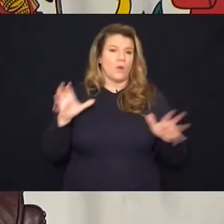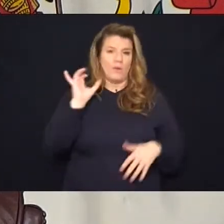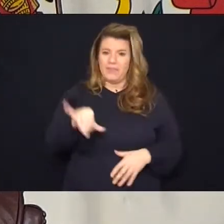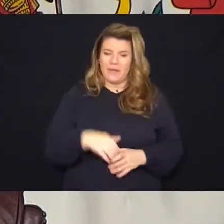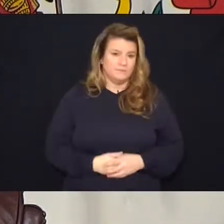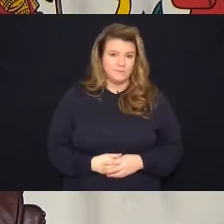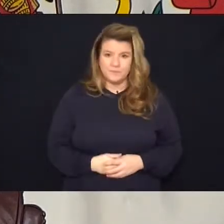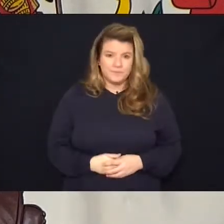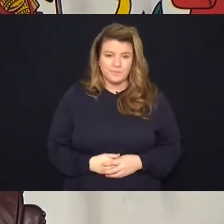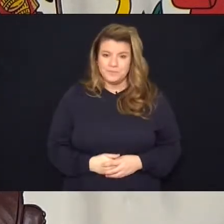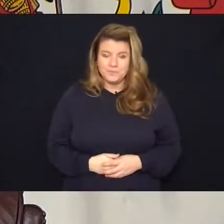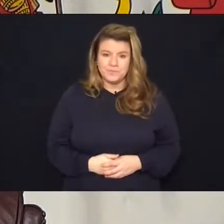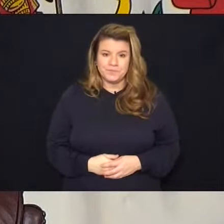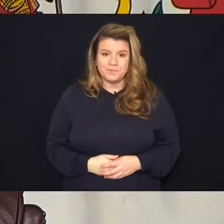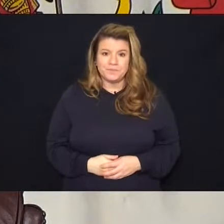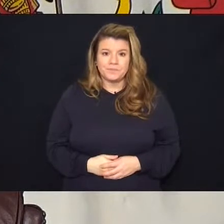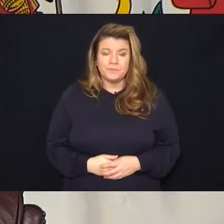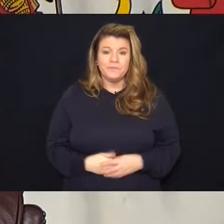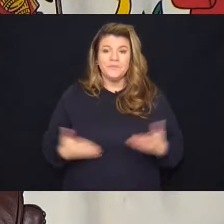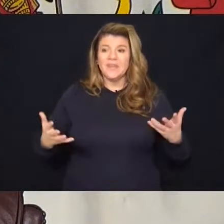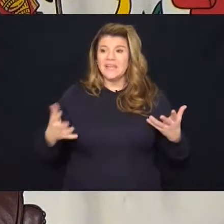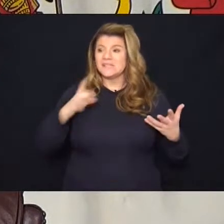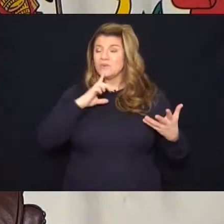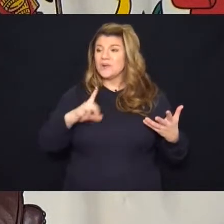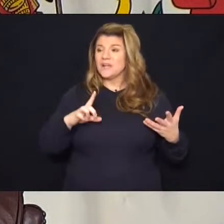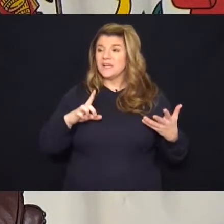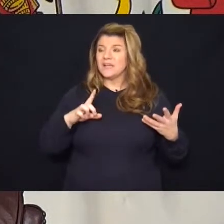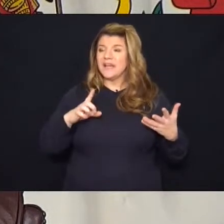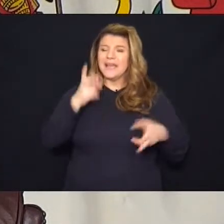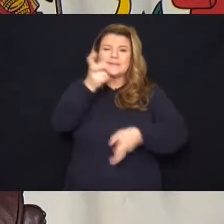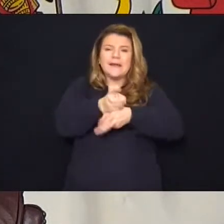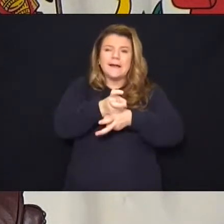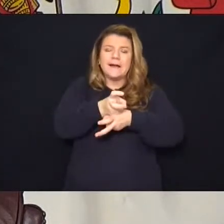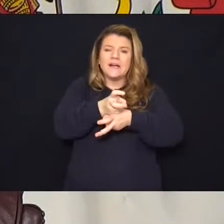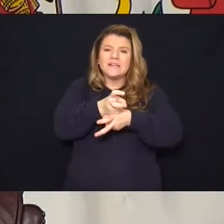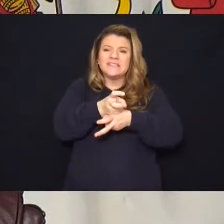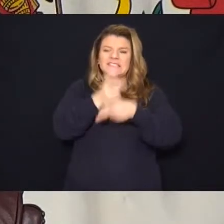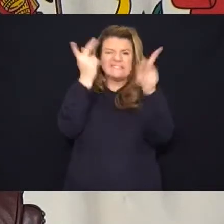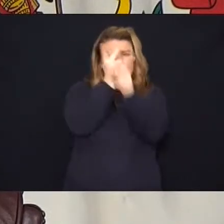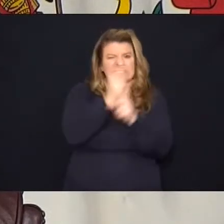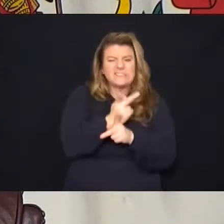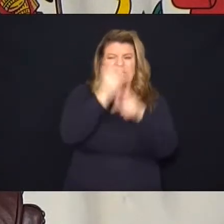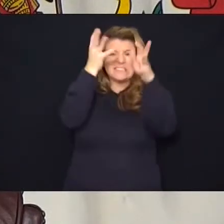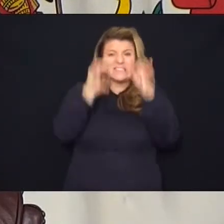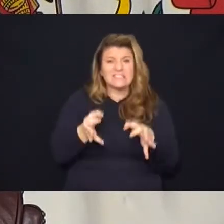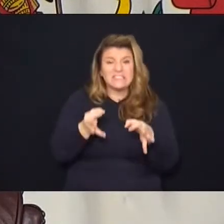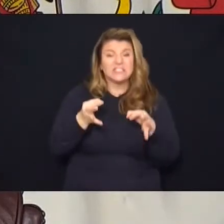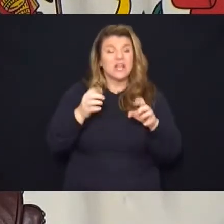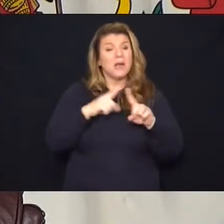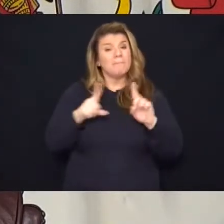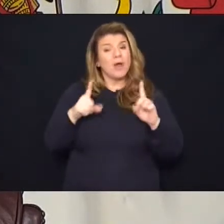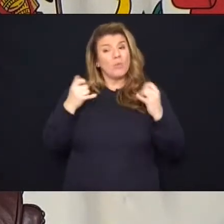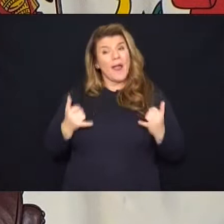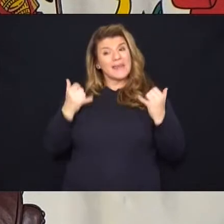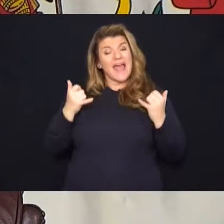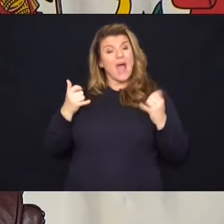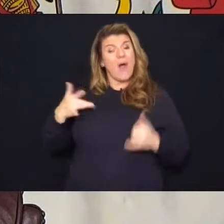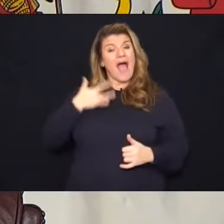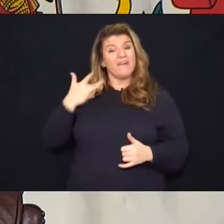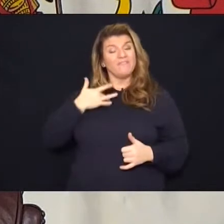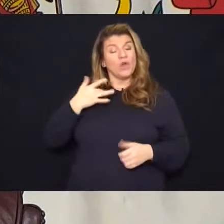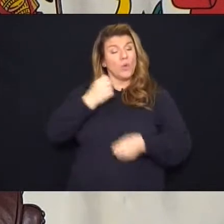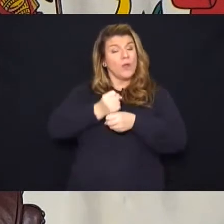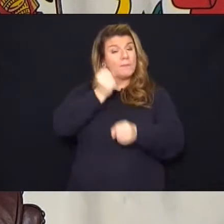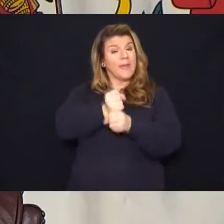all. And it's a fine line and a really, really difficult decision, but I believe we're making